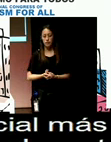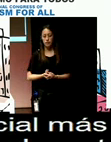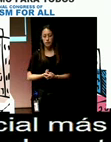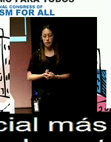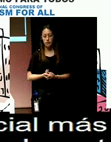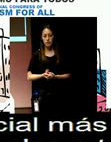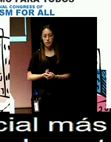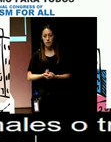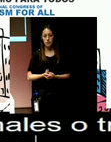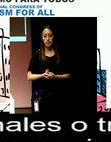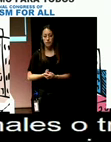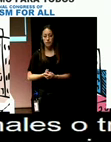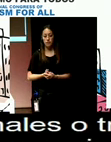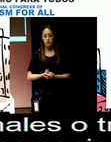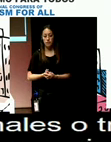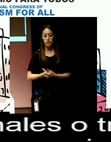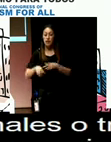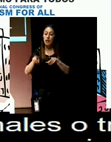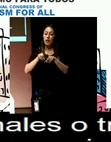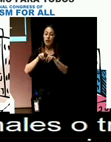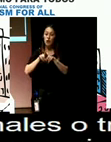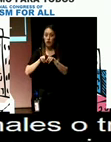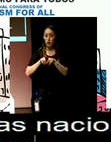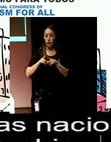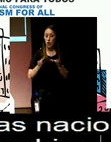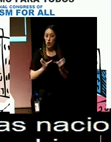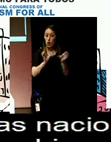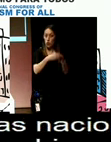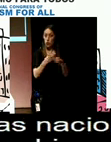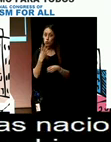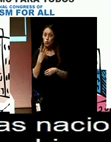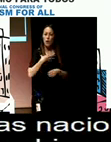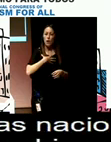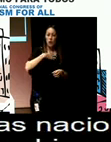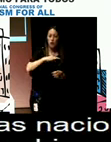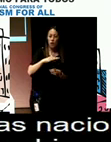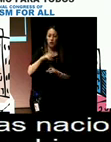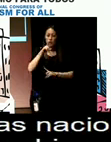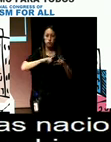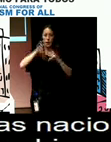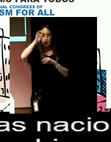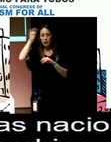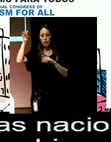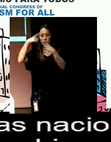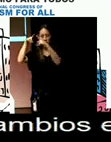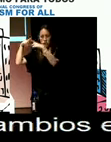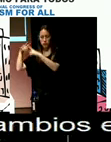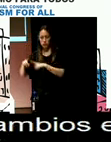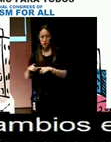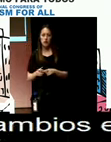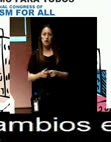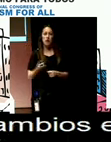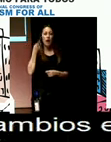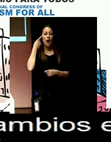target groups. This means that one particular country could organize groups to go to another member